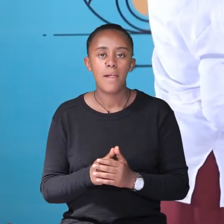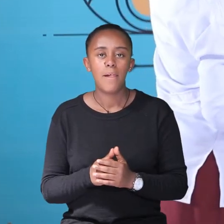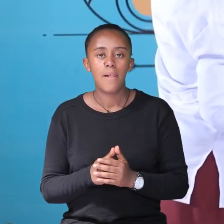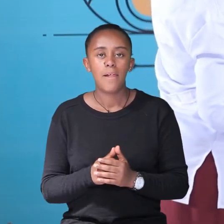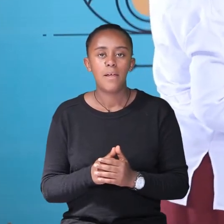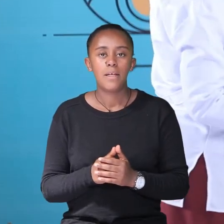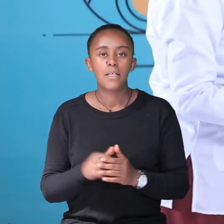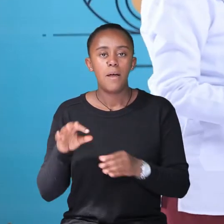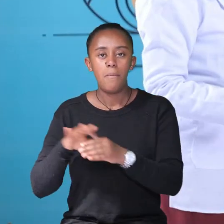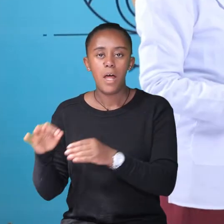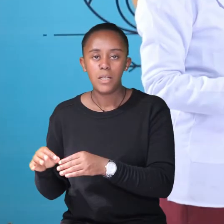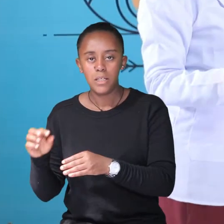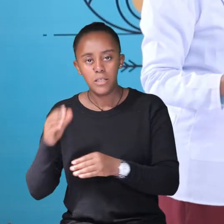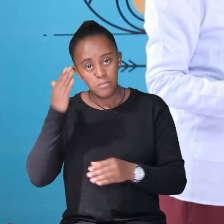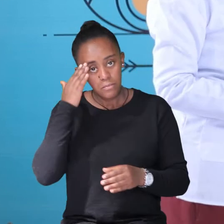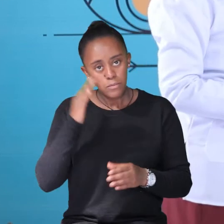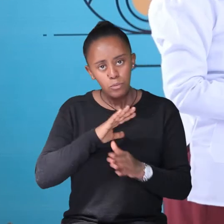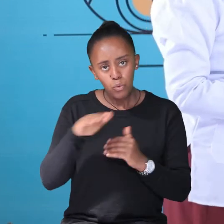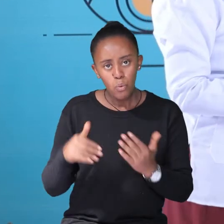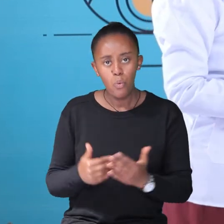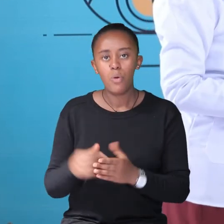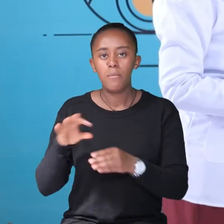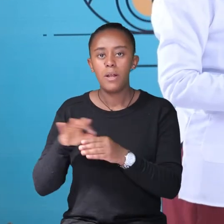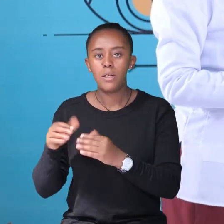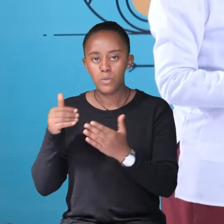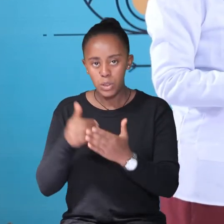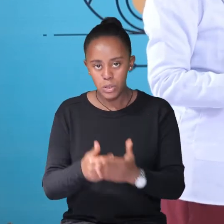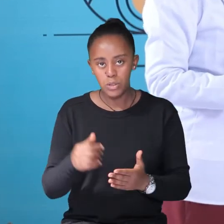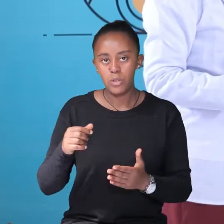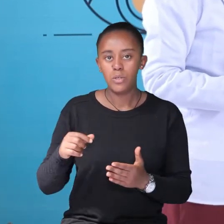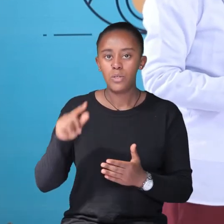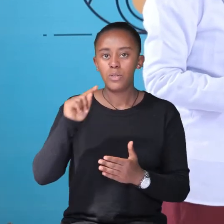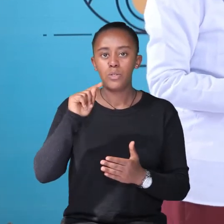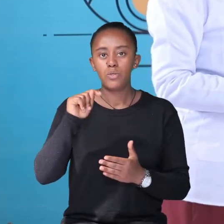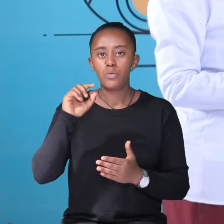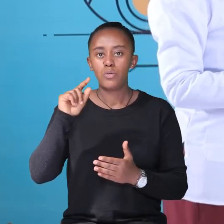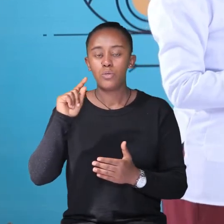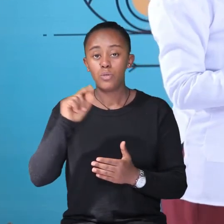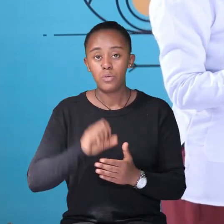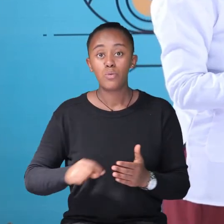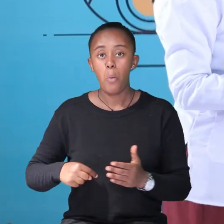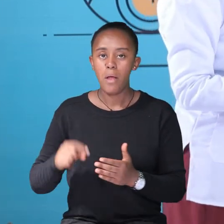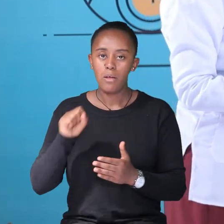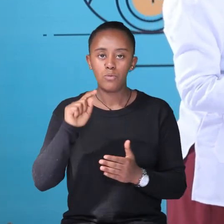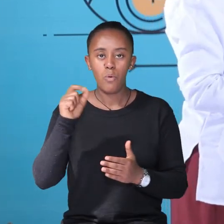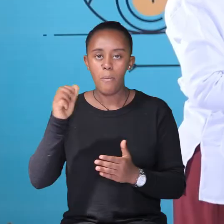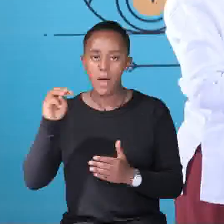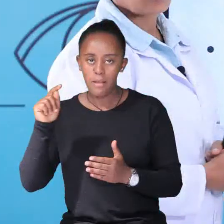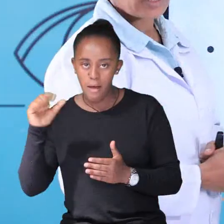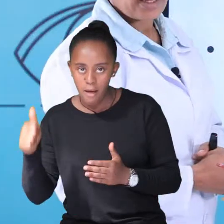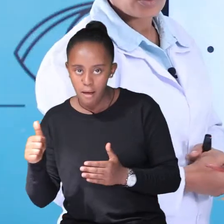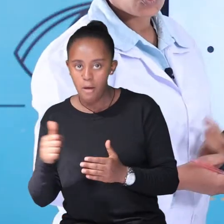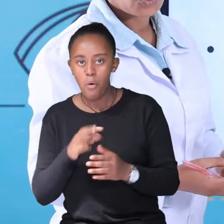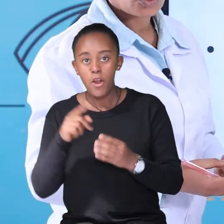The plants, as you know, all plants close their stomata when the temperature is high, when the environment